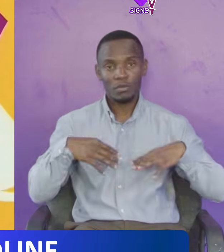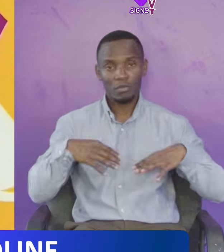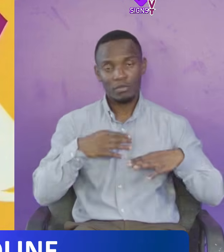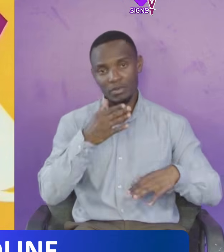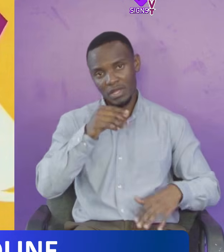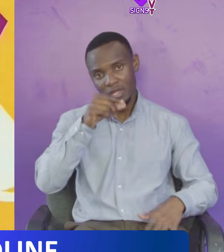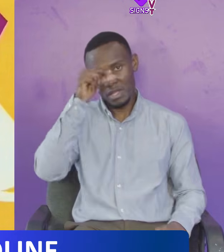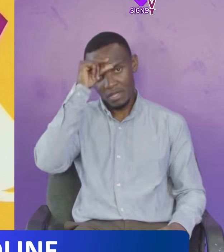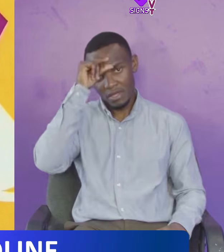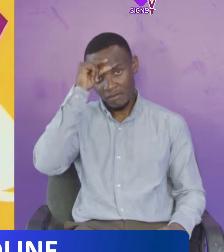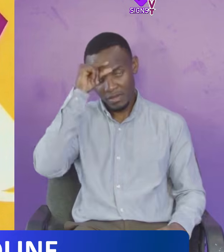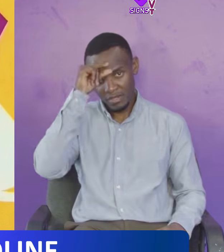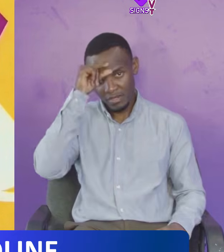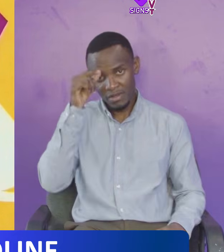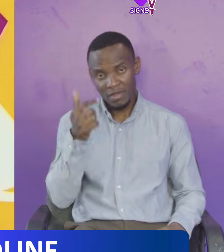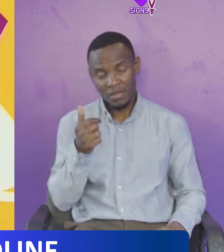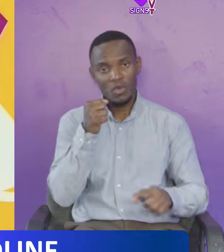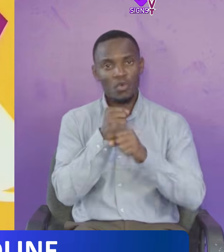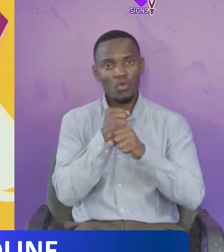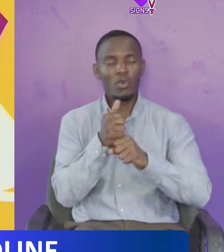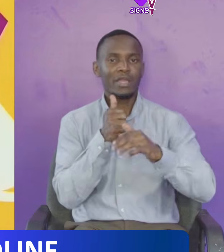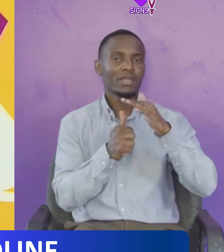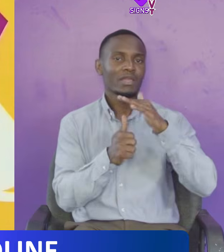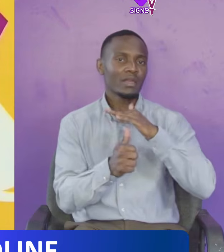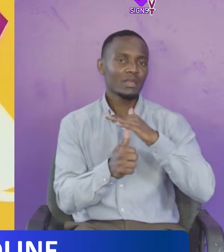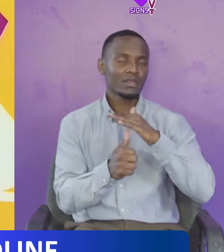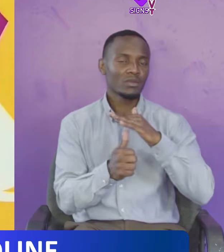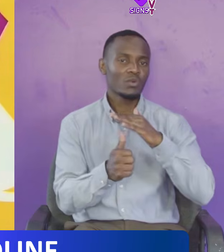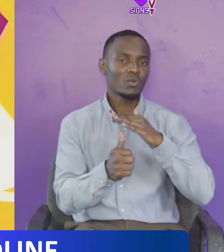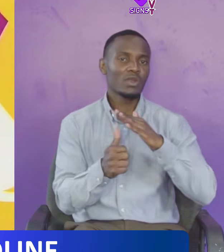operating under false documents,